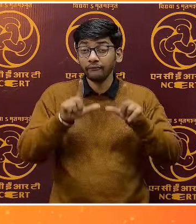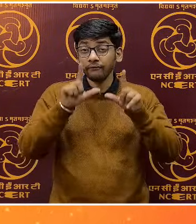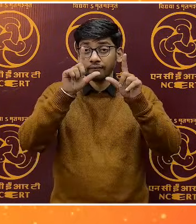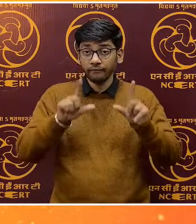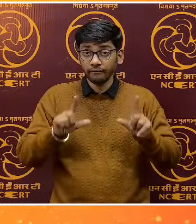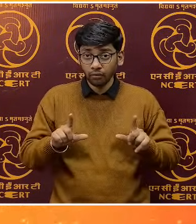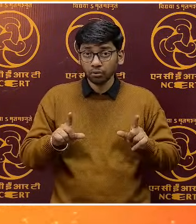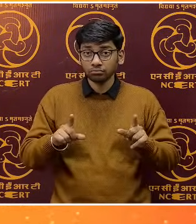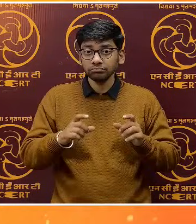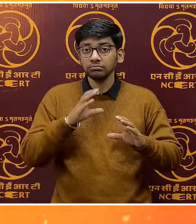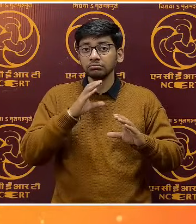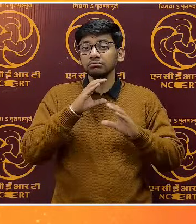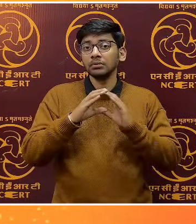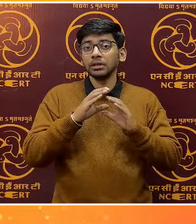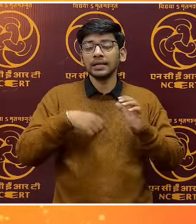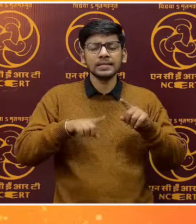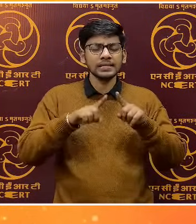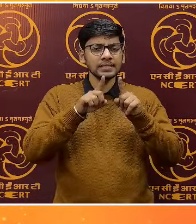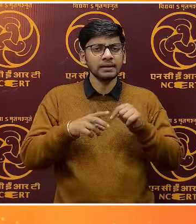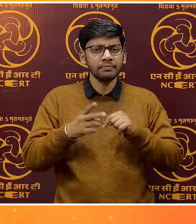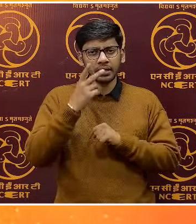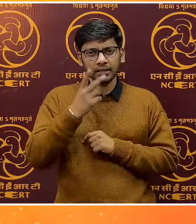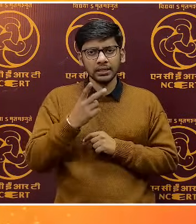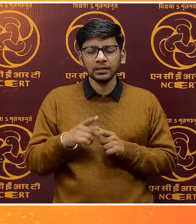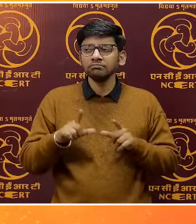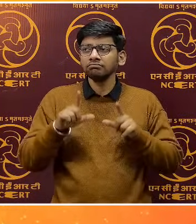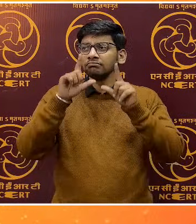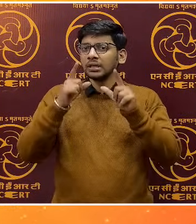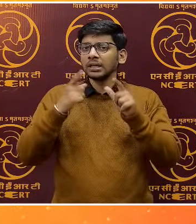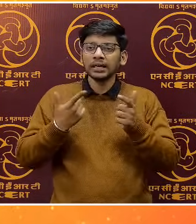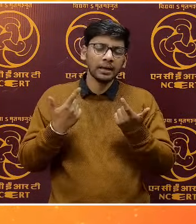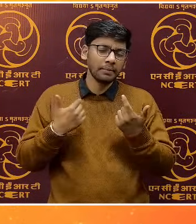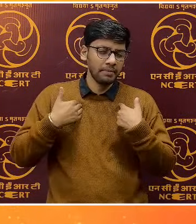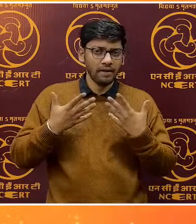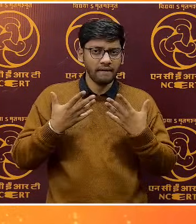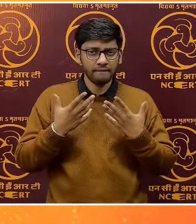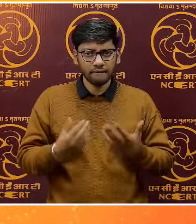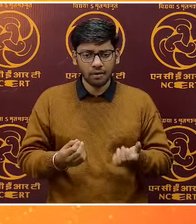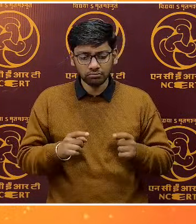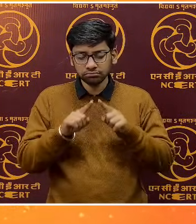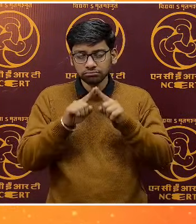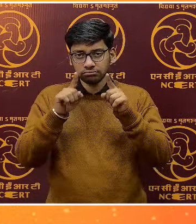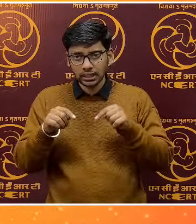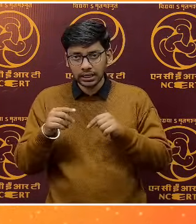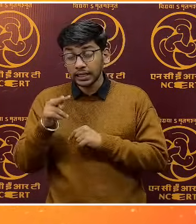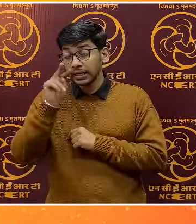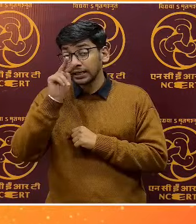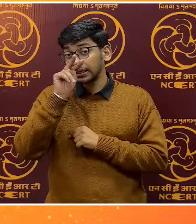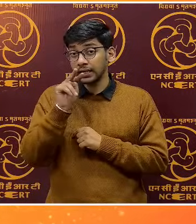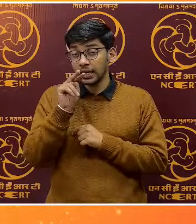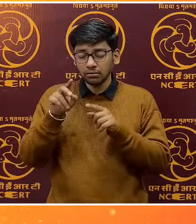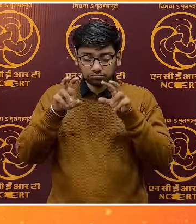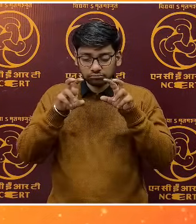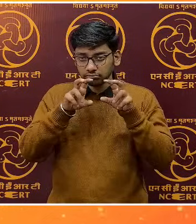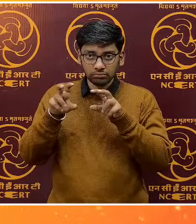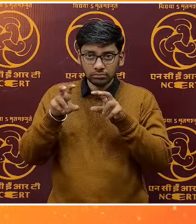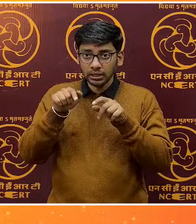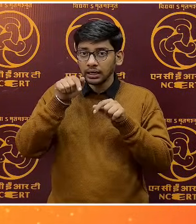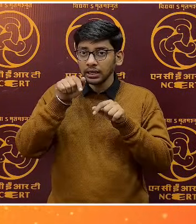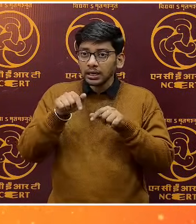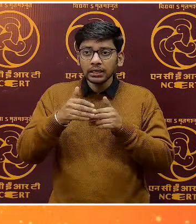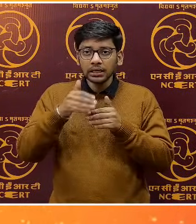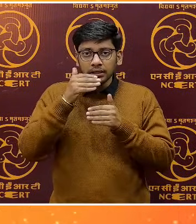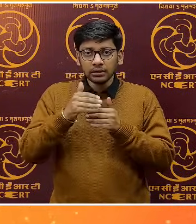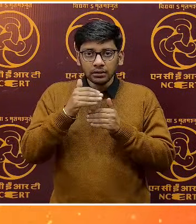okay? On the screen, I can see this picture and I want you to look at this picture, to observe this picture, that what is going